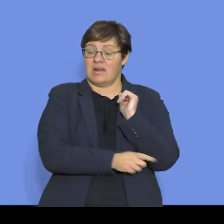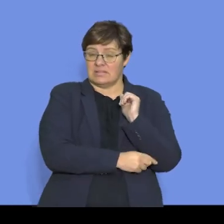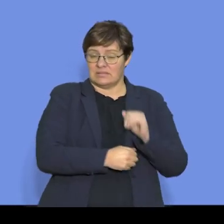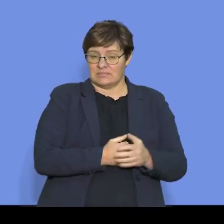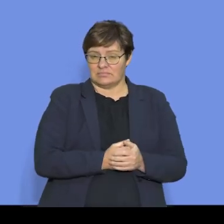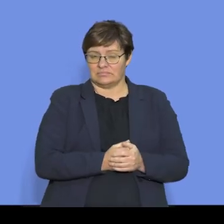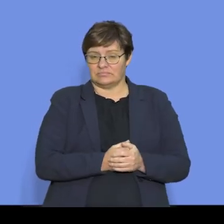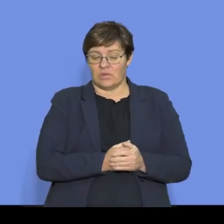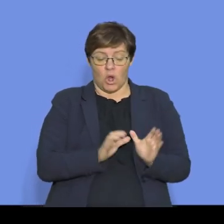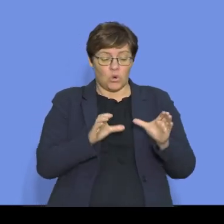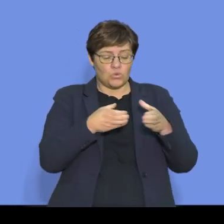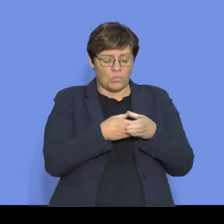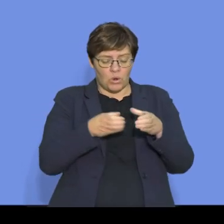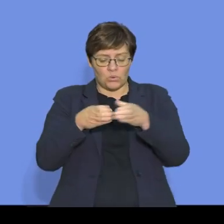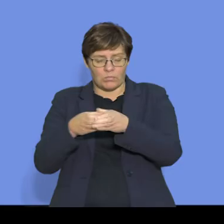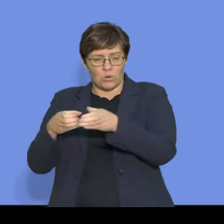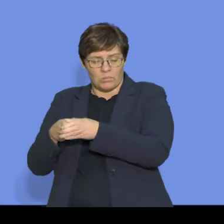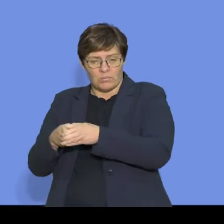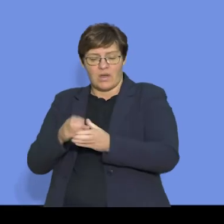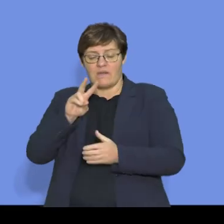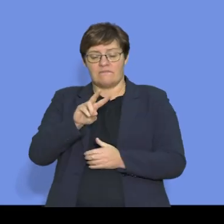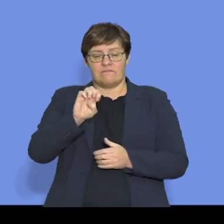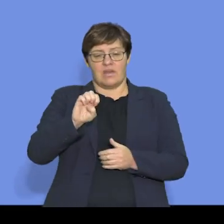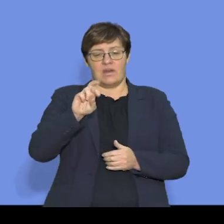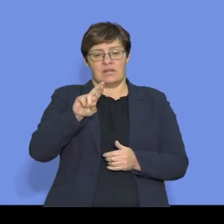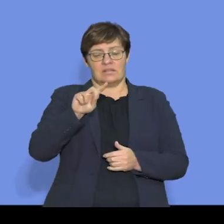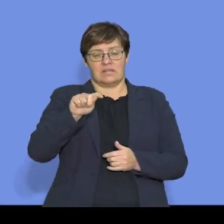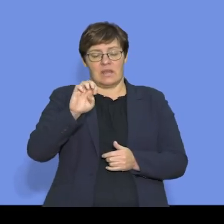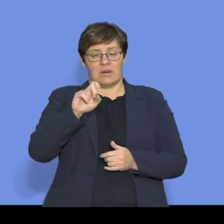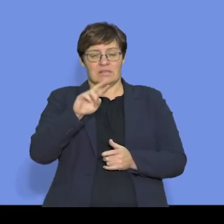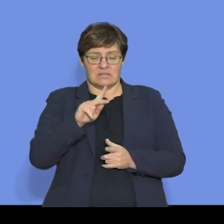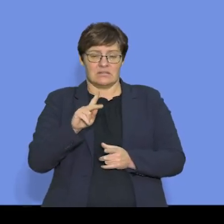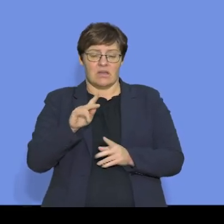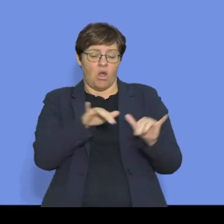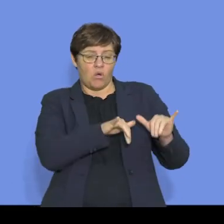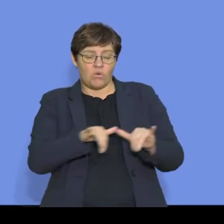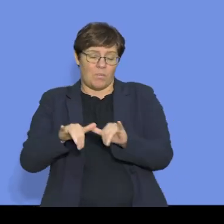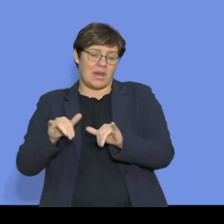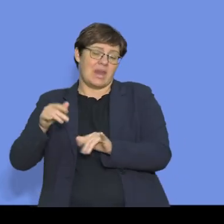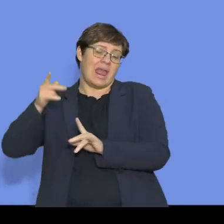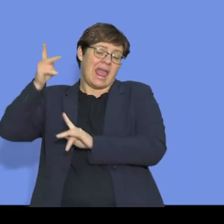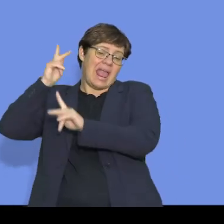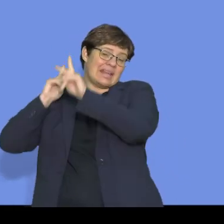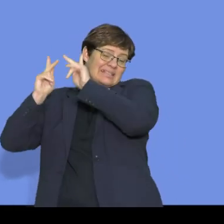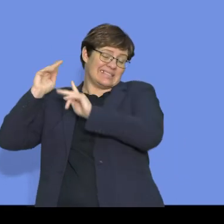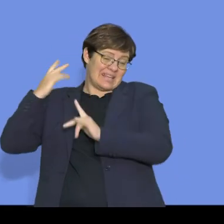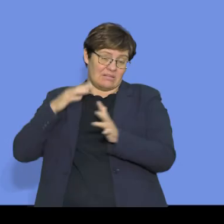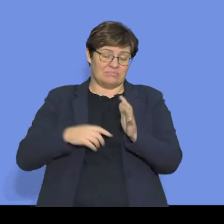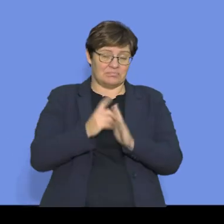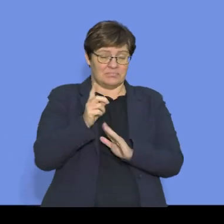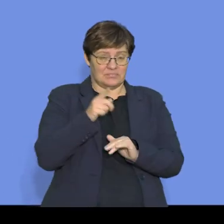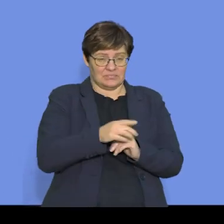Then, lastly, which groups of vertebrates developed from the common ancestor? Okay,